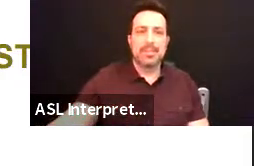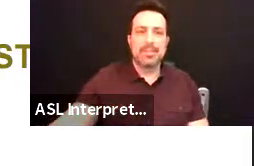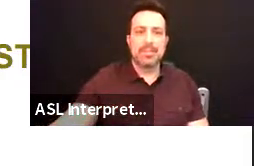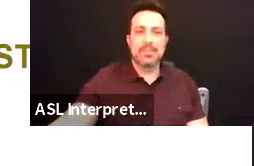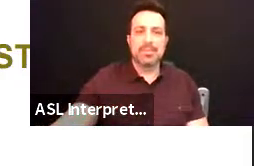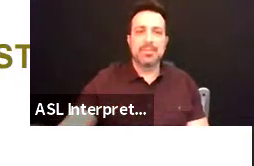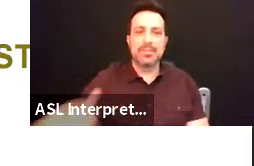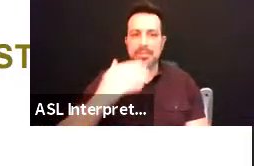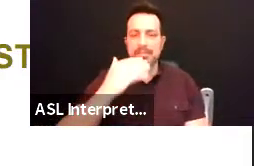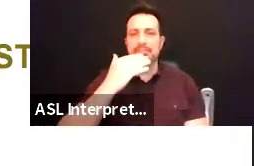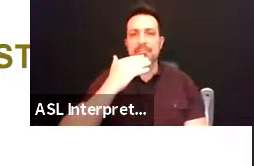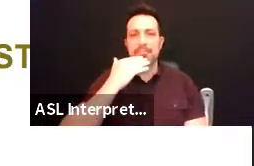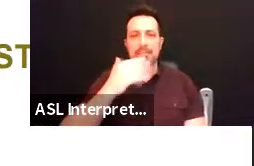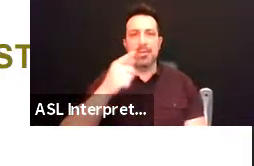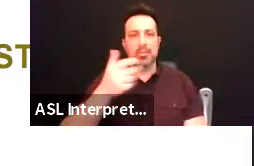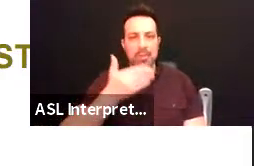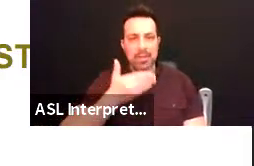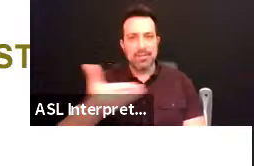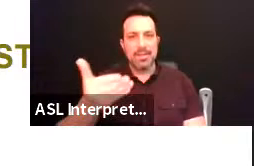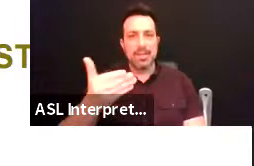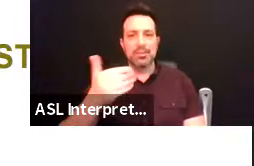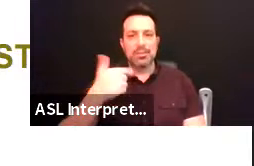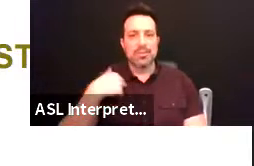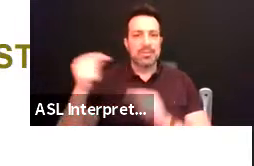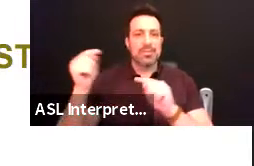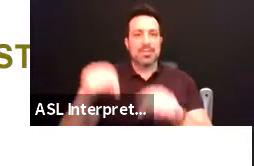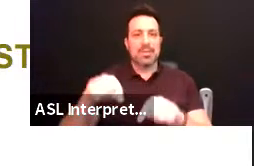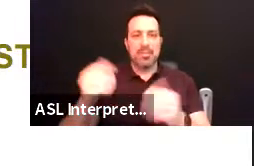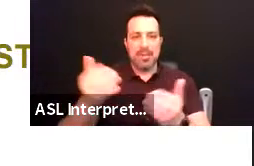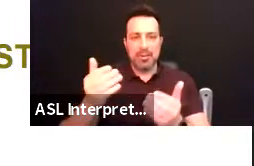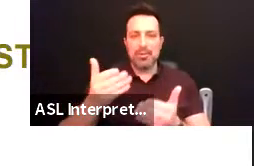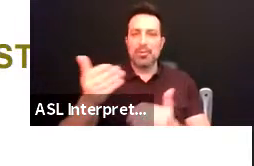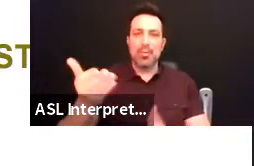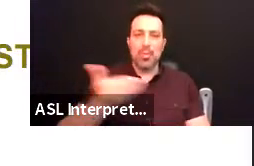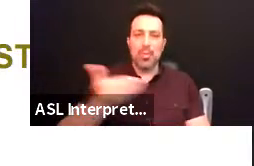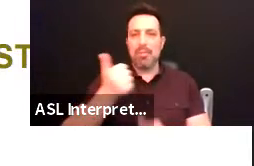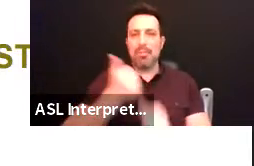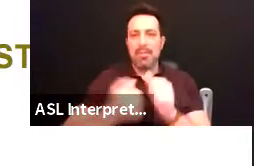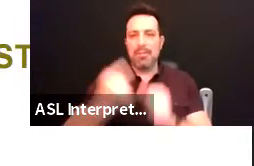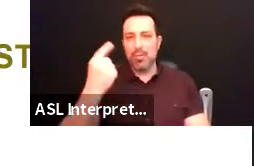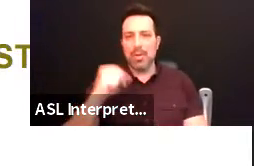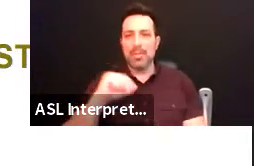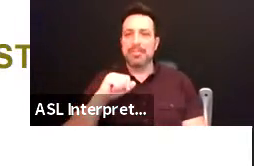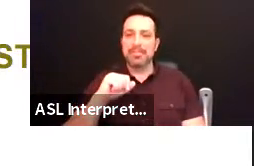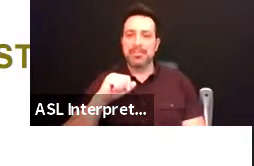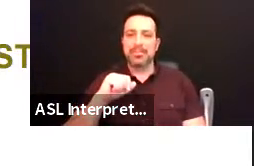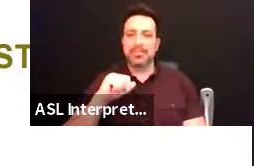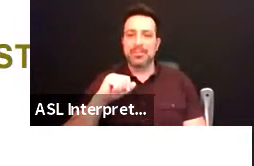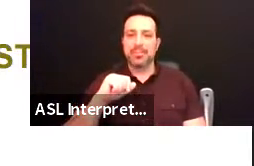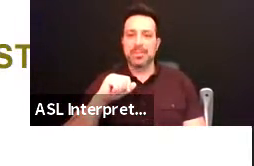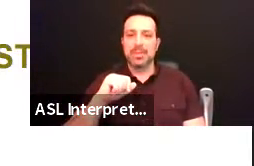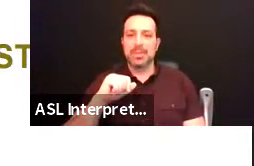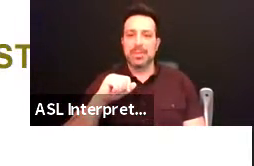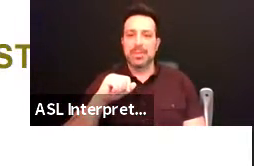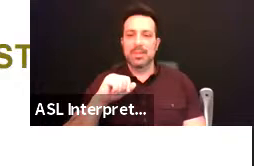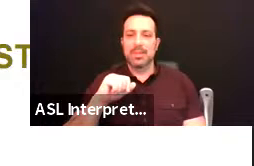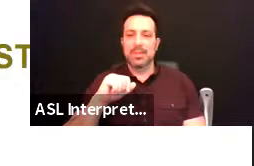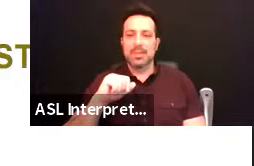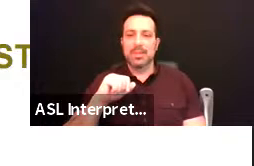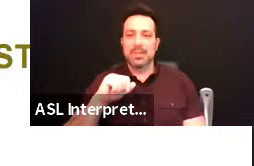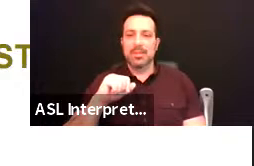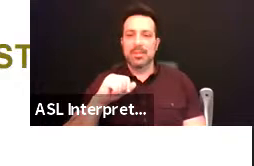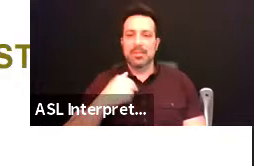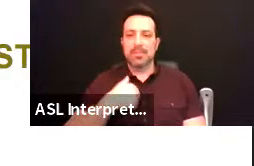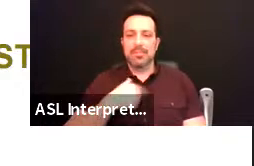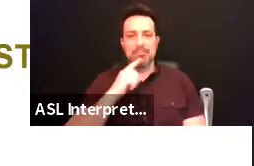Thank you so much for the invitation to be here. Welcome to everyone. I was